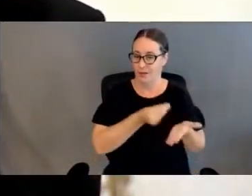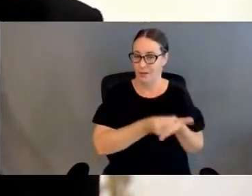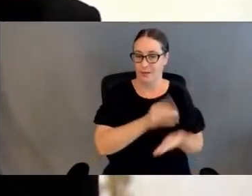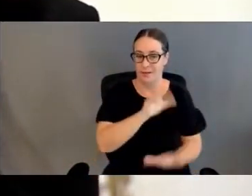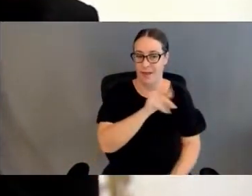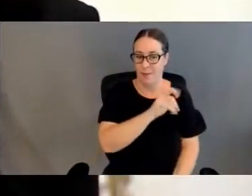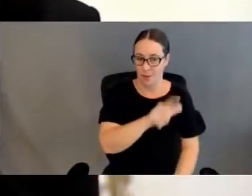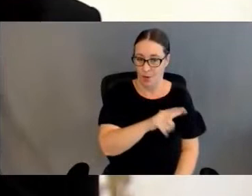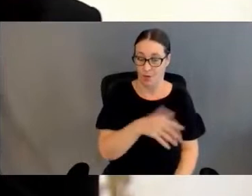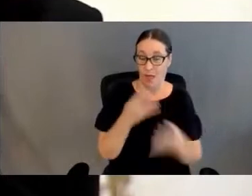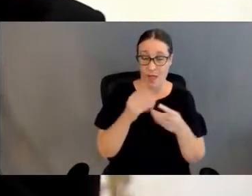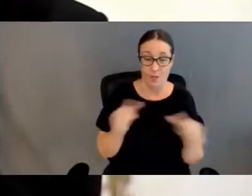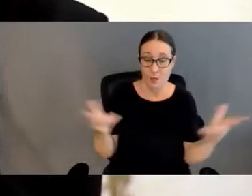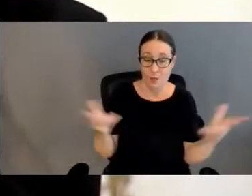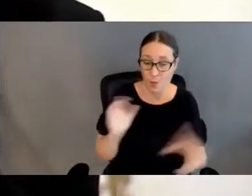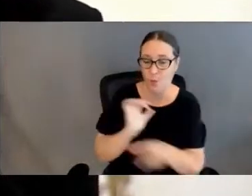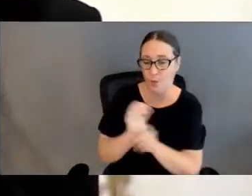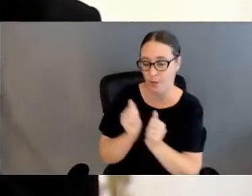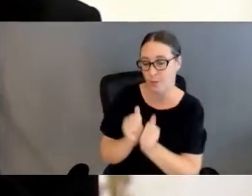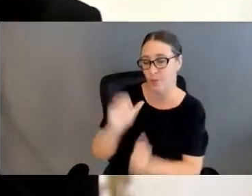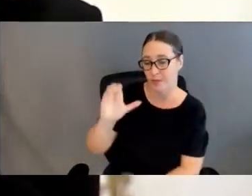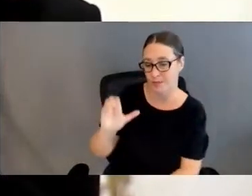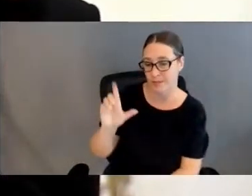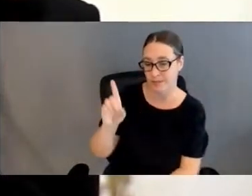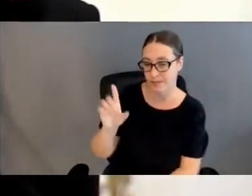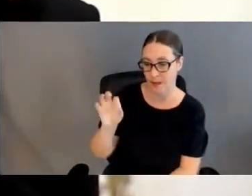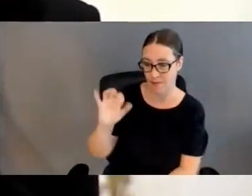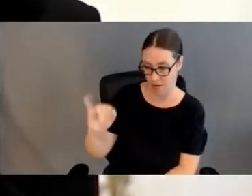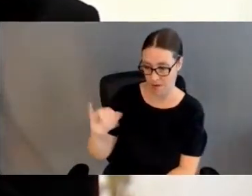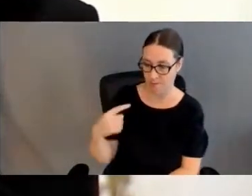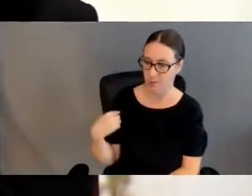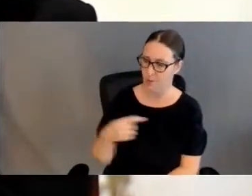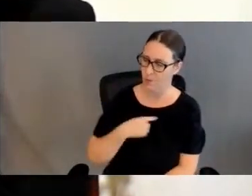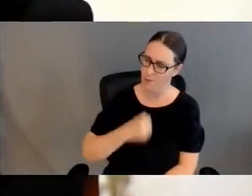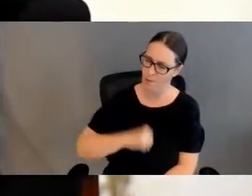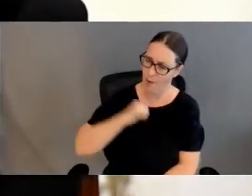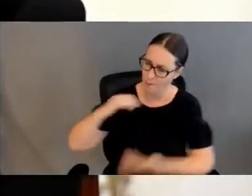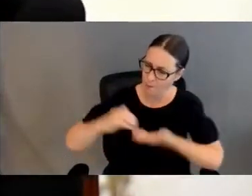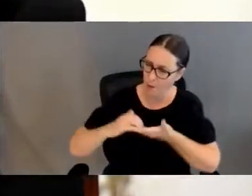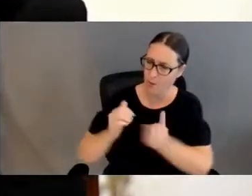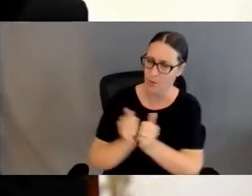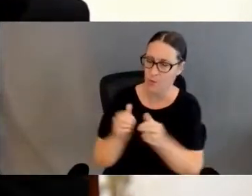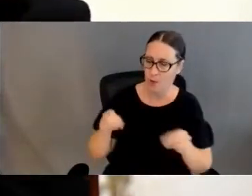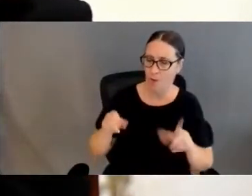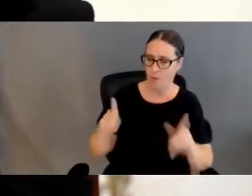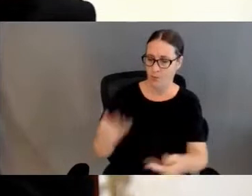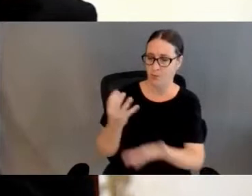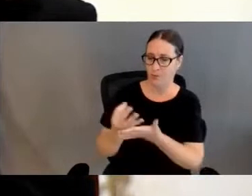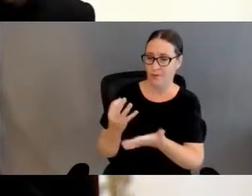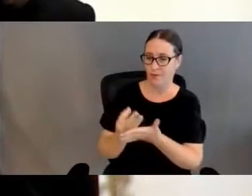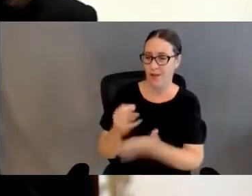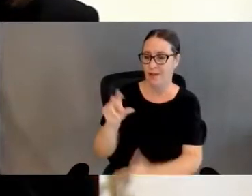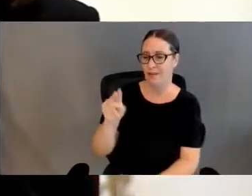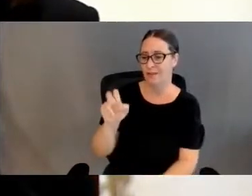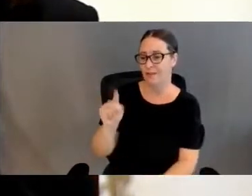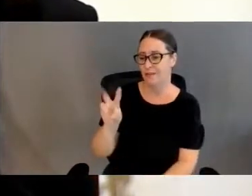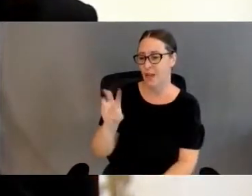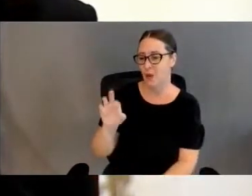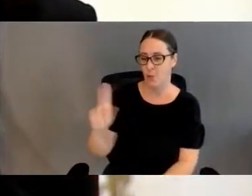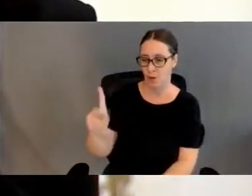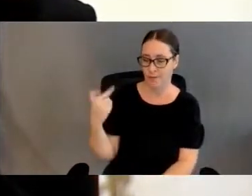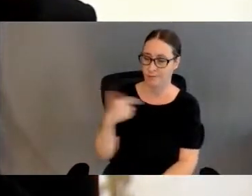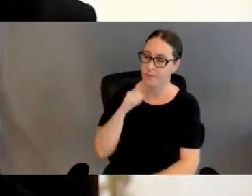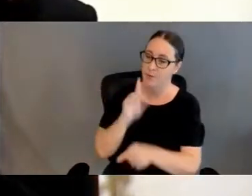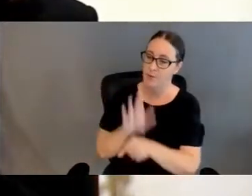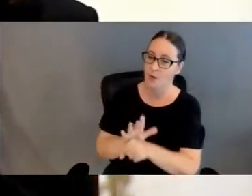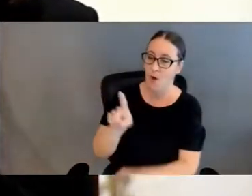working with CDFIs. We're really proud to have partnered with Opportunity Finance Network of CDFIs. We pledged